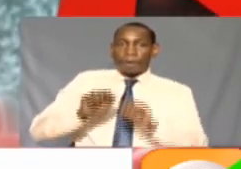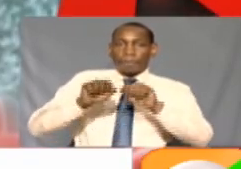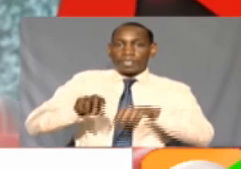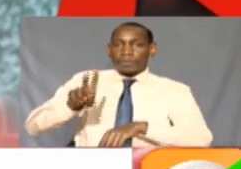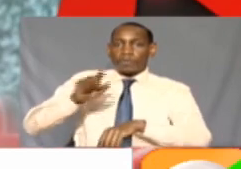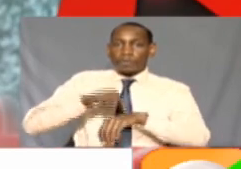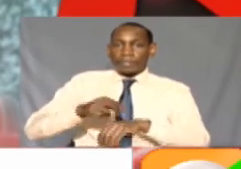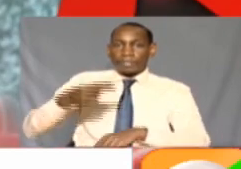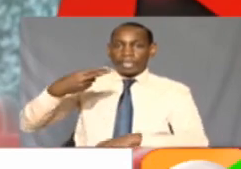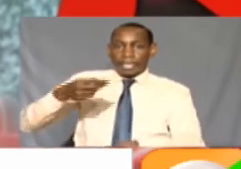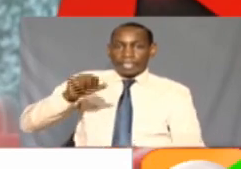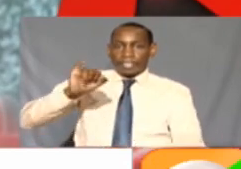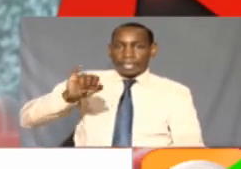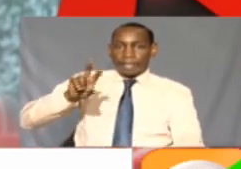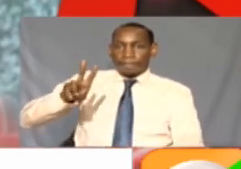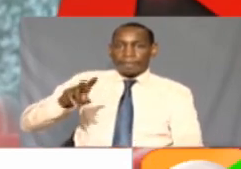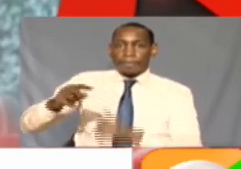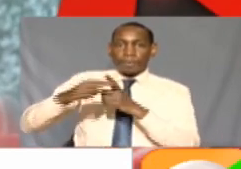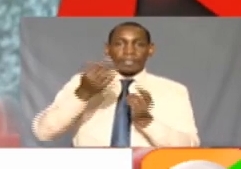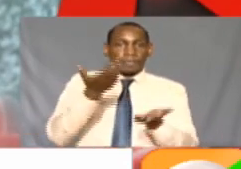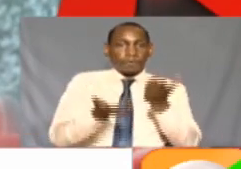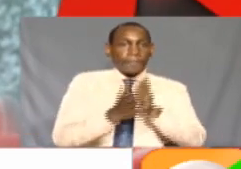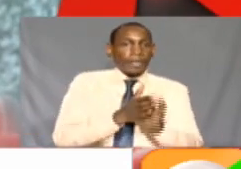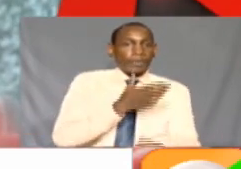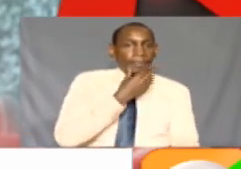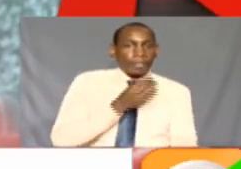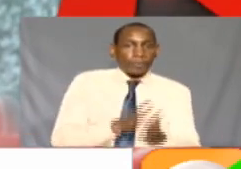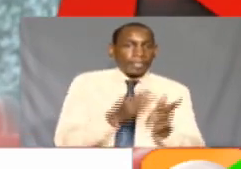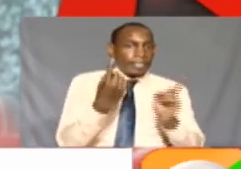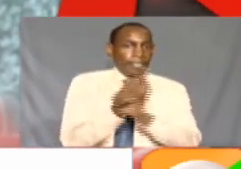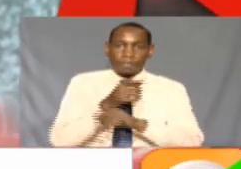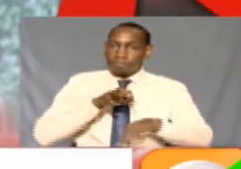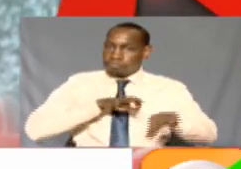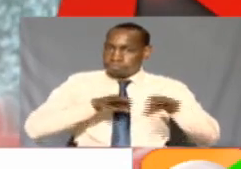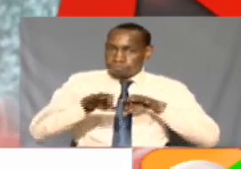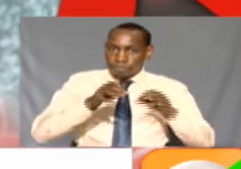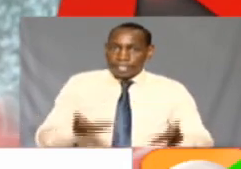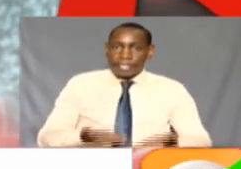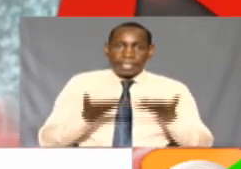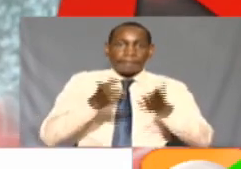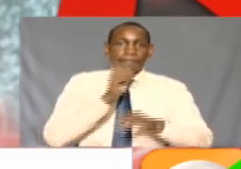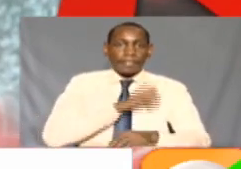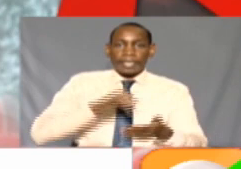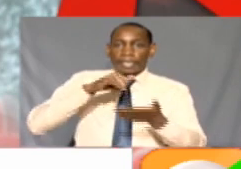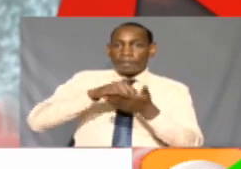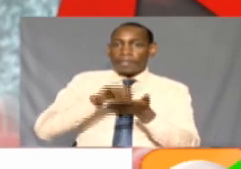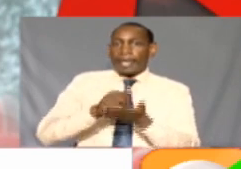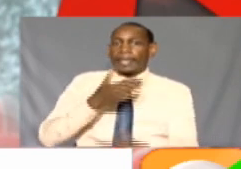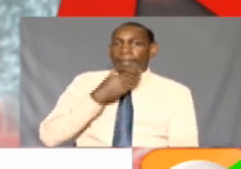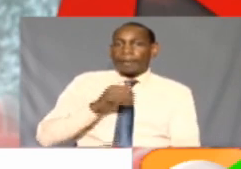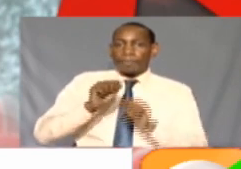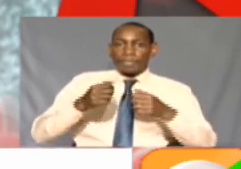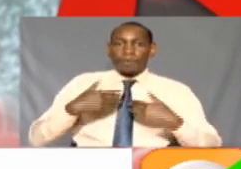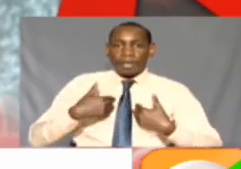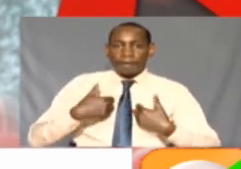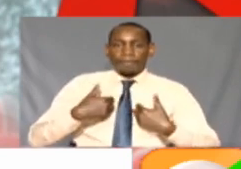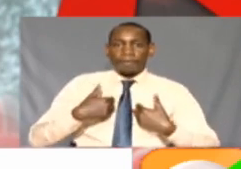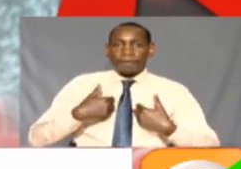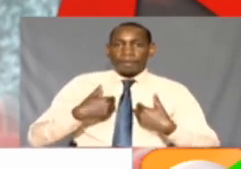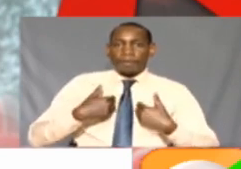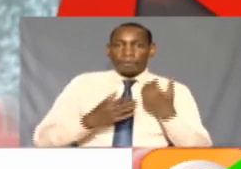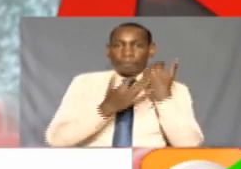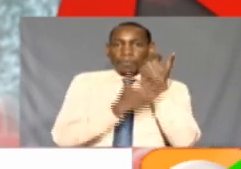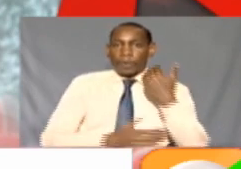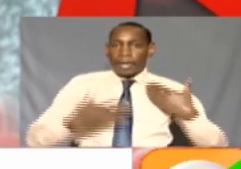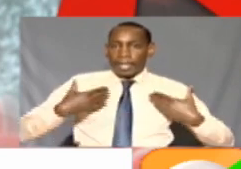likely to be HIV positive than men. While different explanations have been offered, including that men might have poor health-seeking behavior